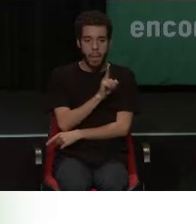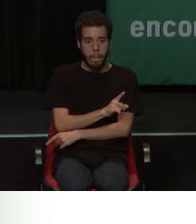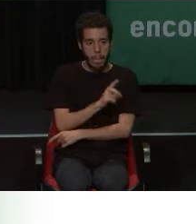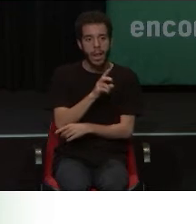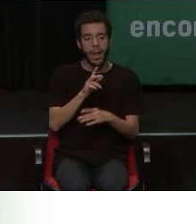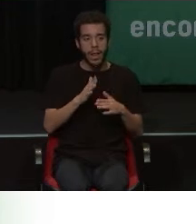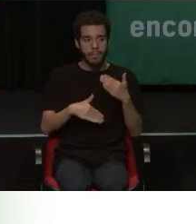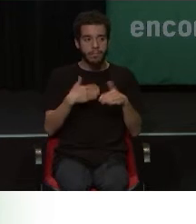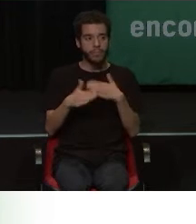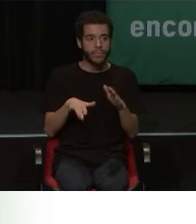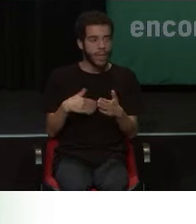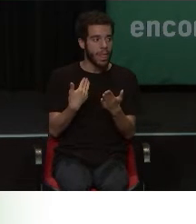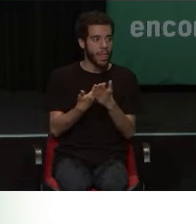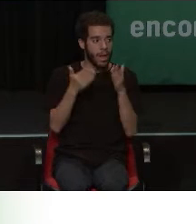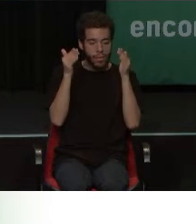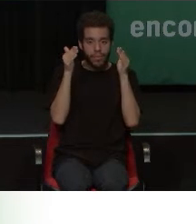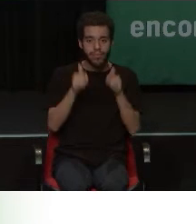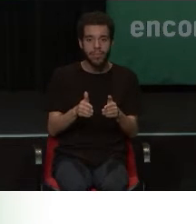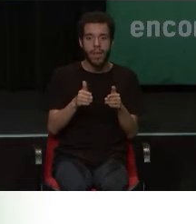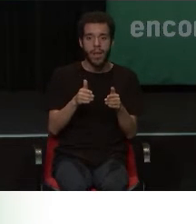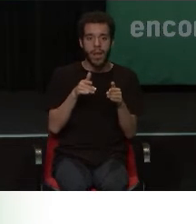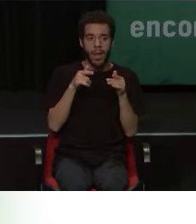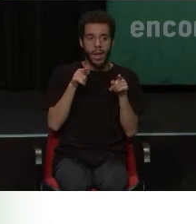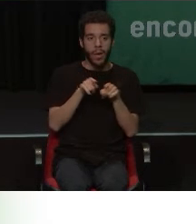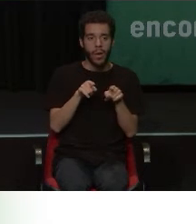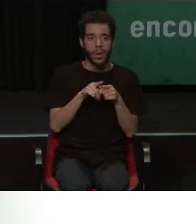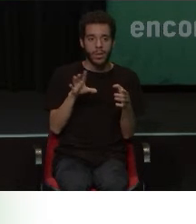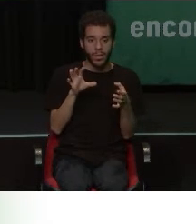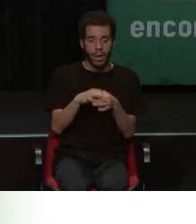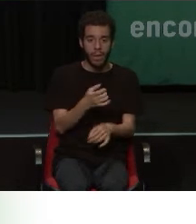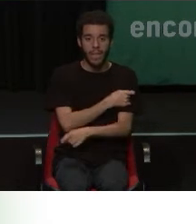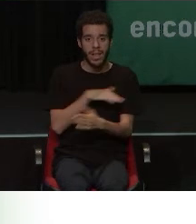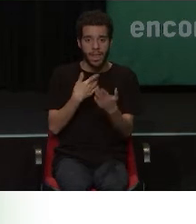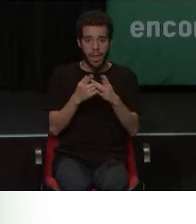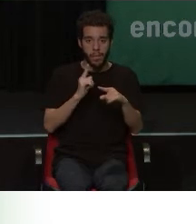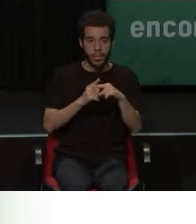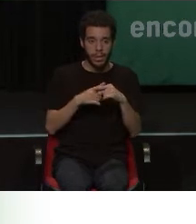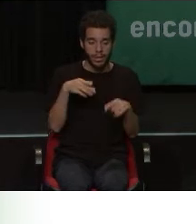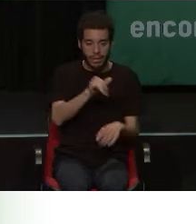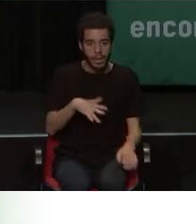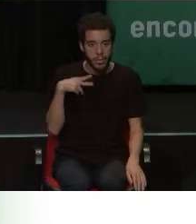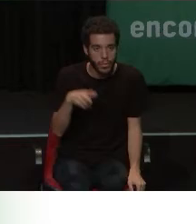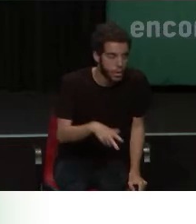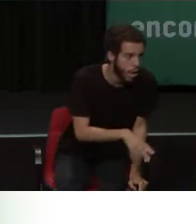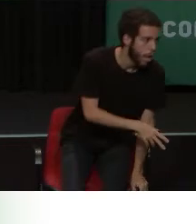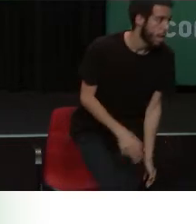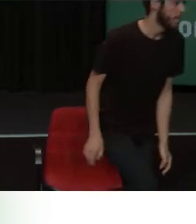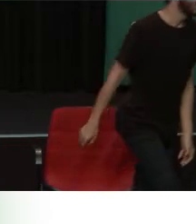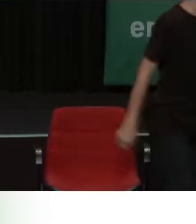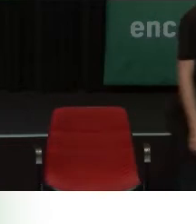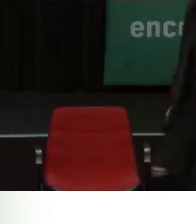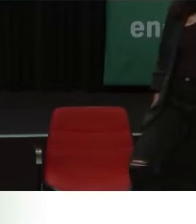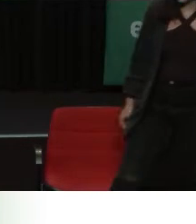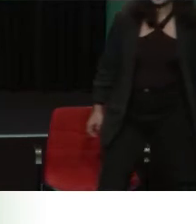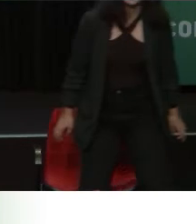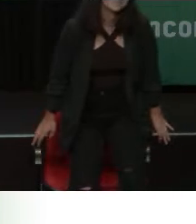here, concentrating on these slides to the Pfizer vaccine that here in Portugal was given a regimen of